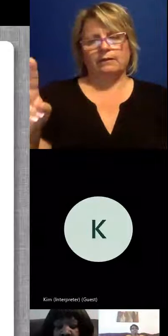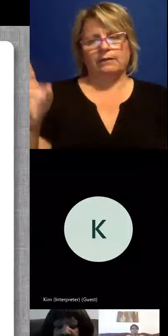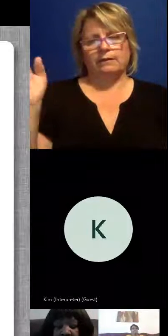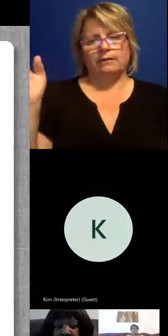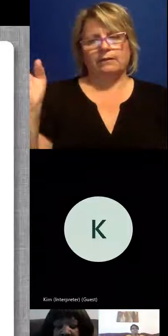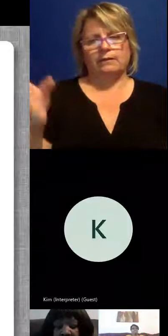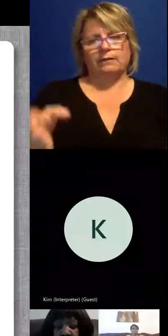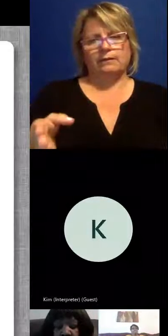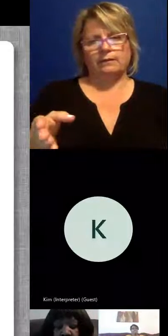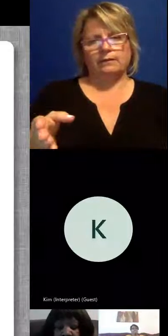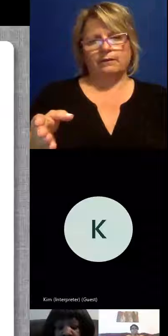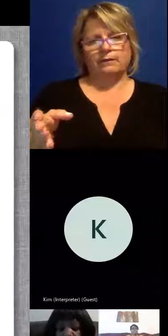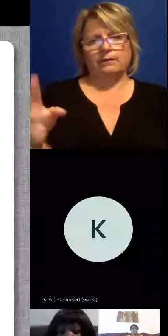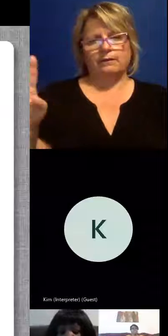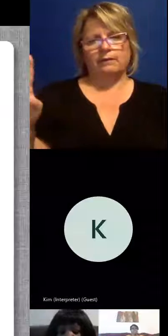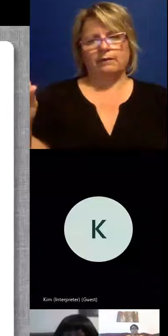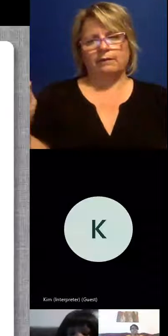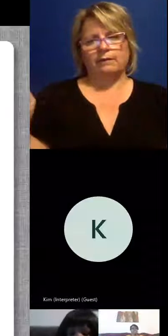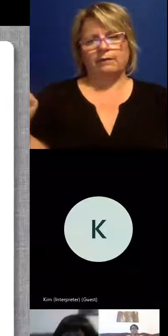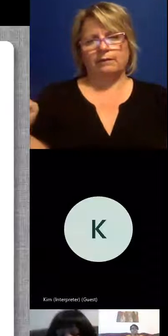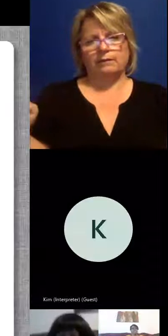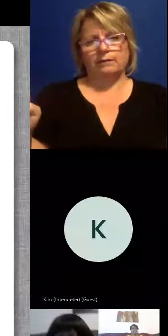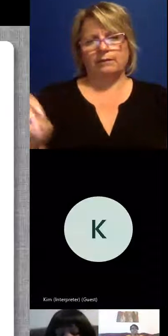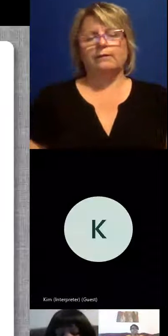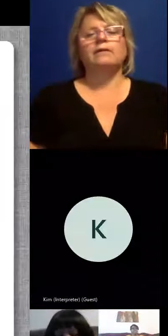www.michigan vote/vote.